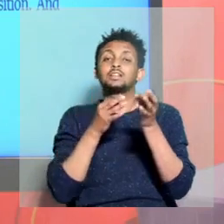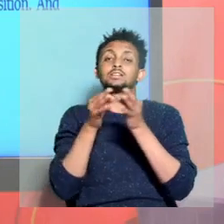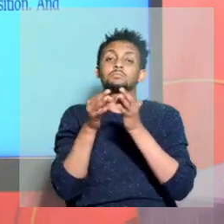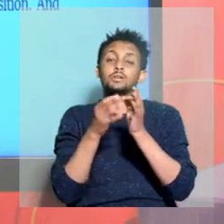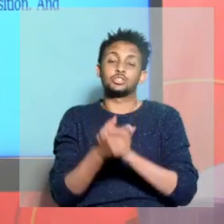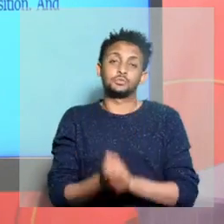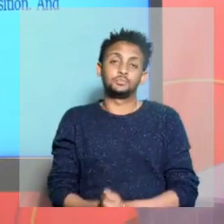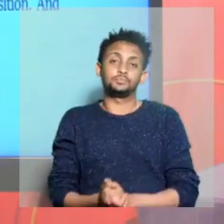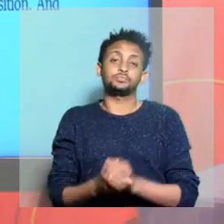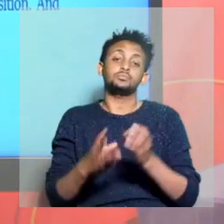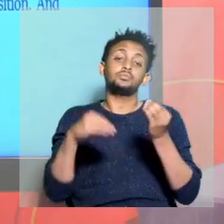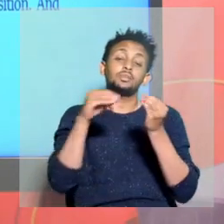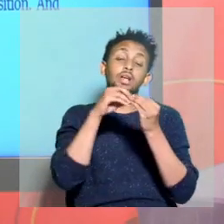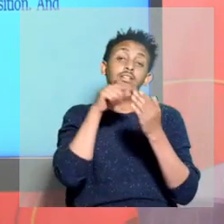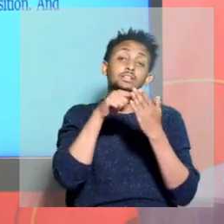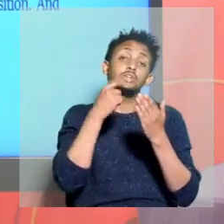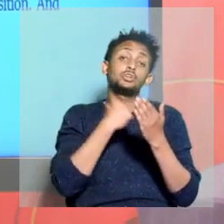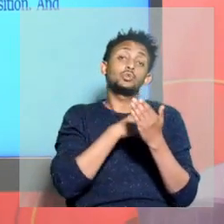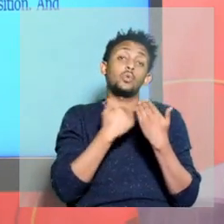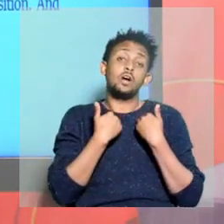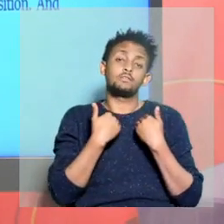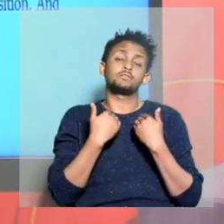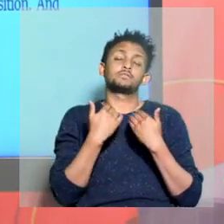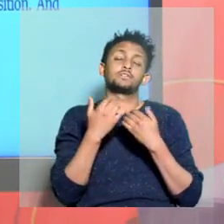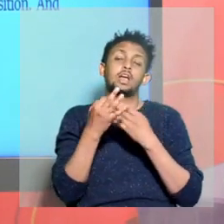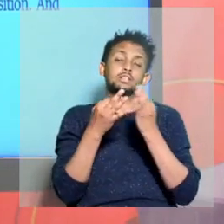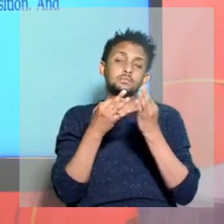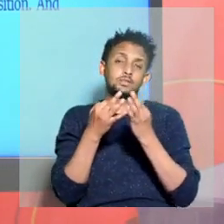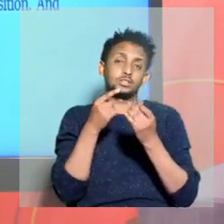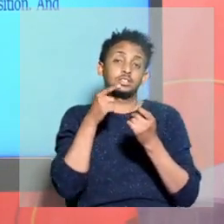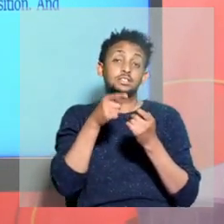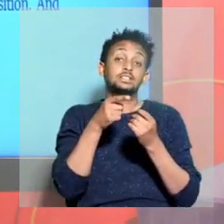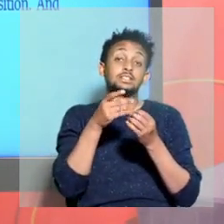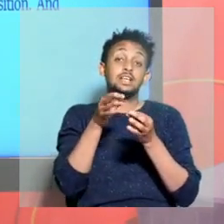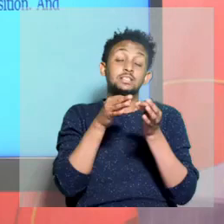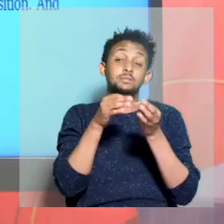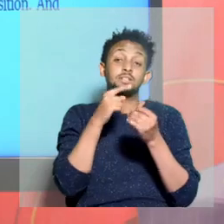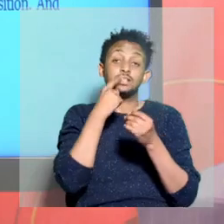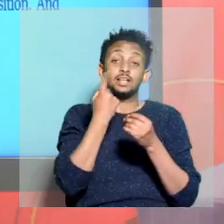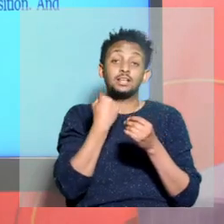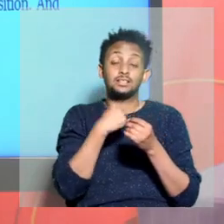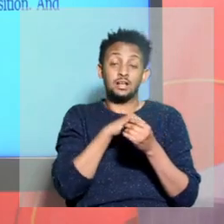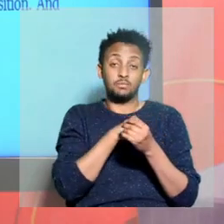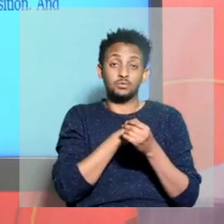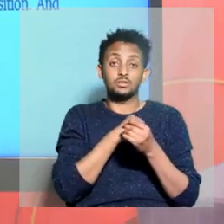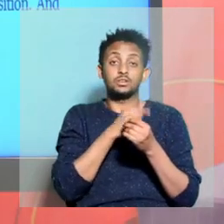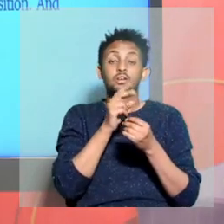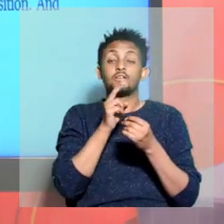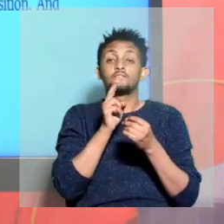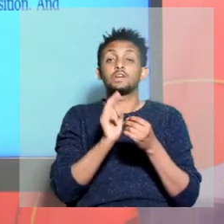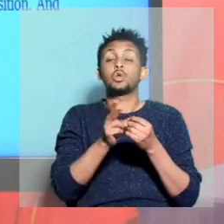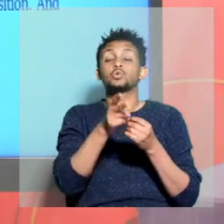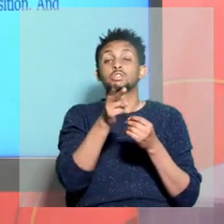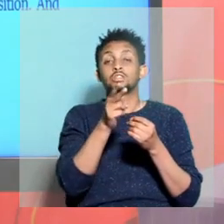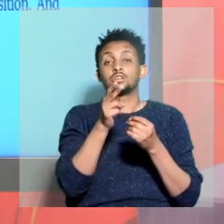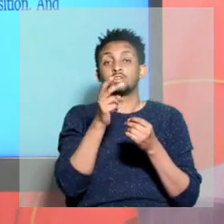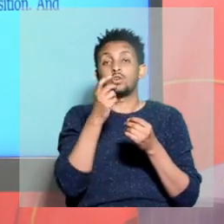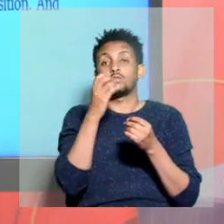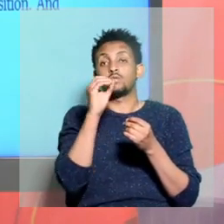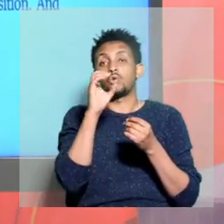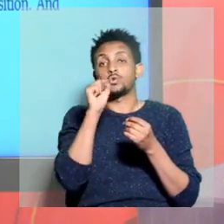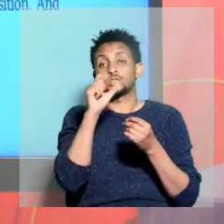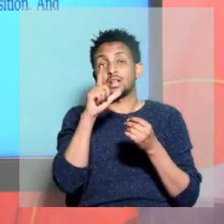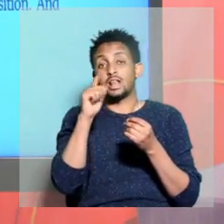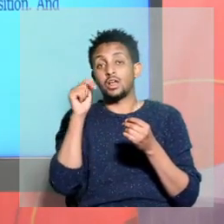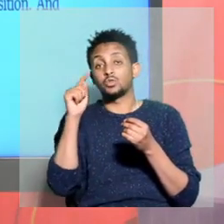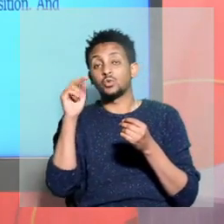expression. Okay, adding this, you have such an expression. And this expression tells us that velocity of oscillatory